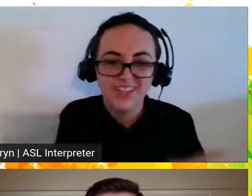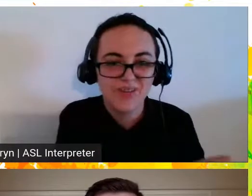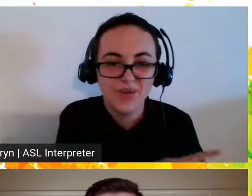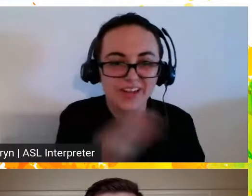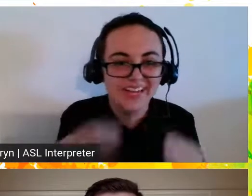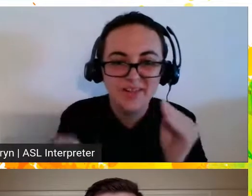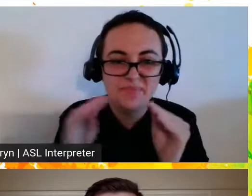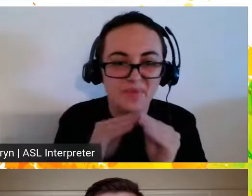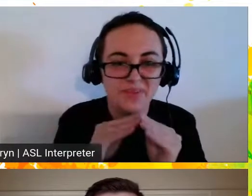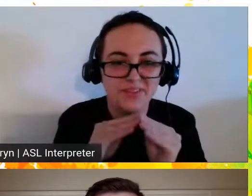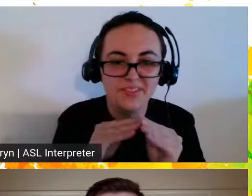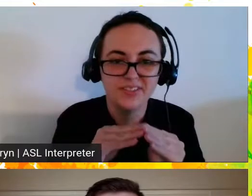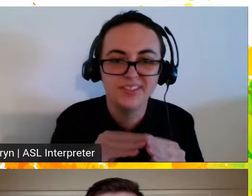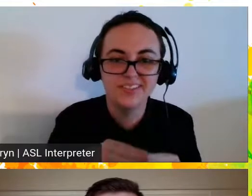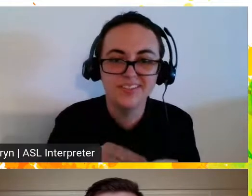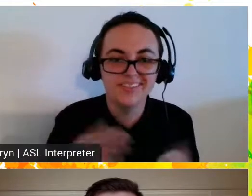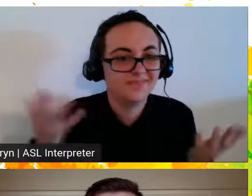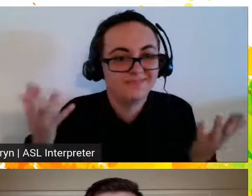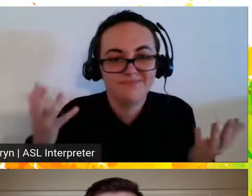And yeah,